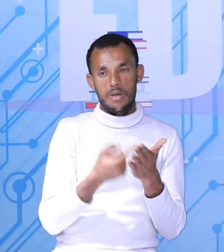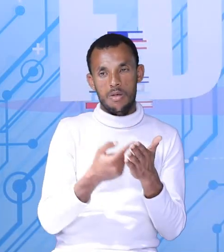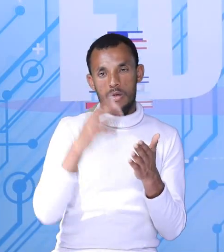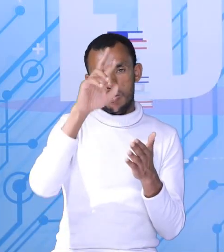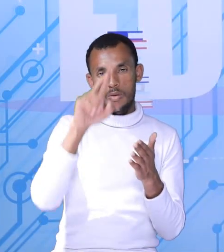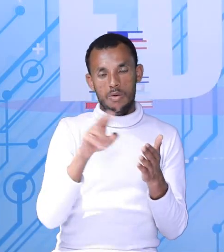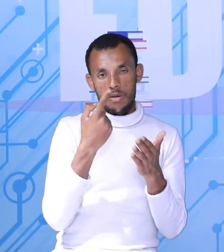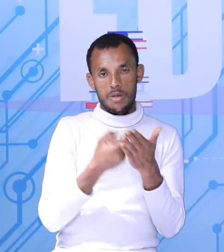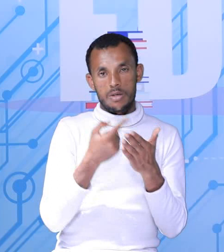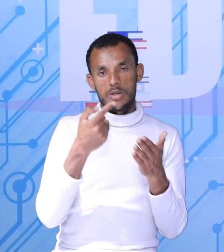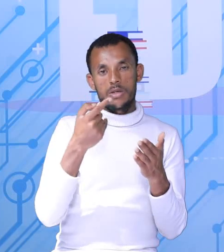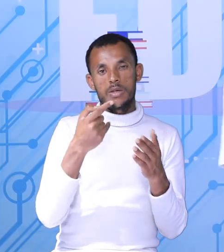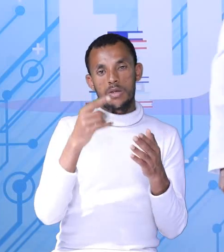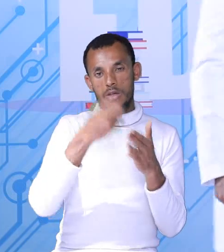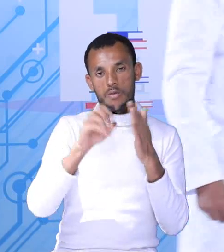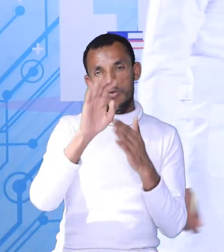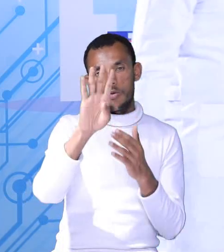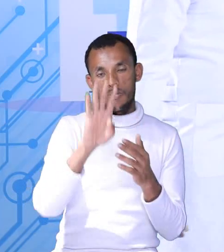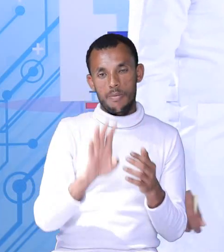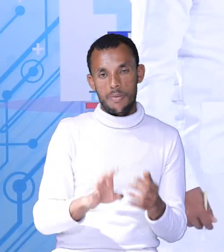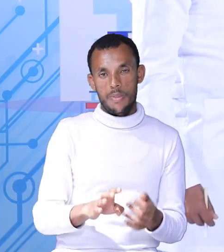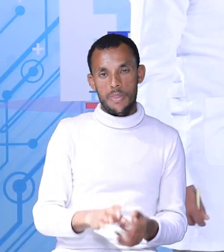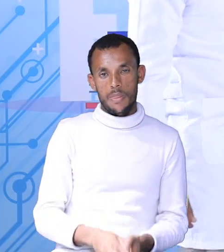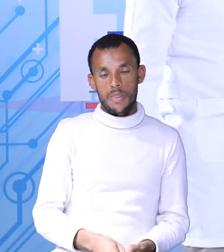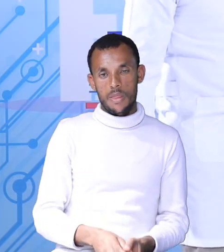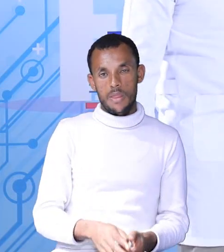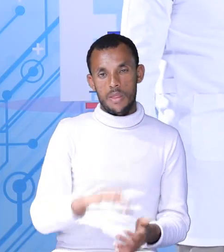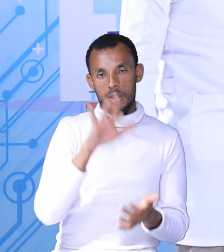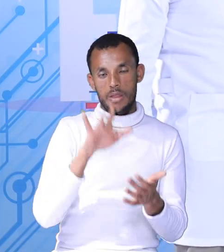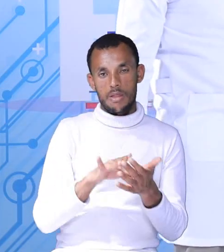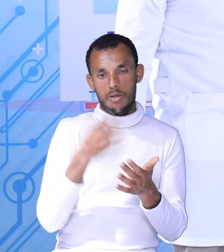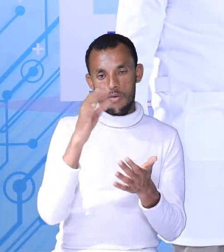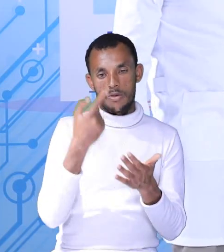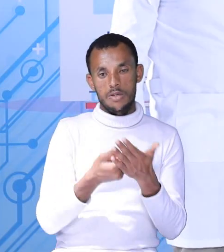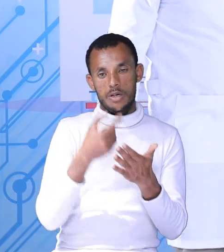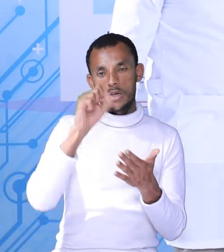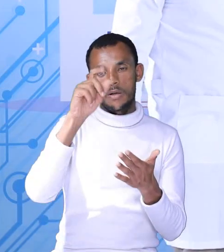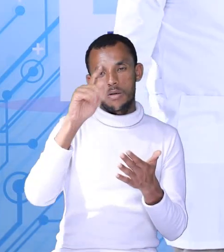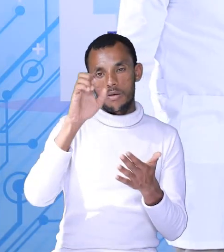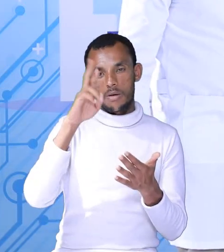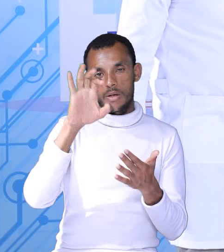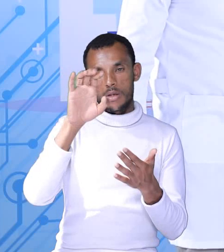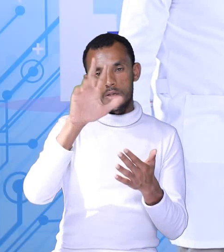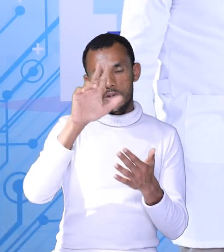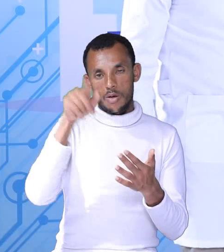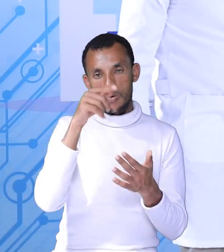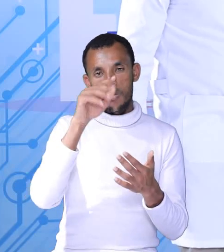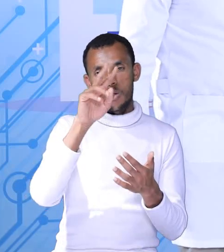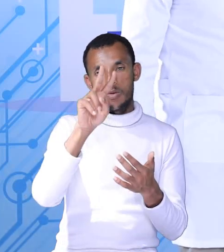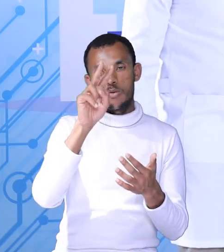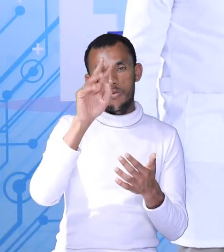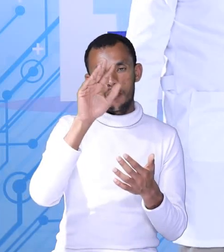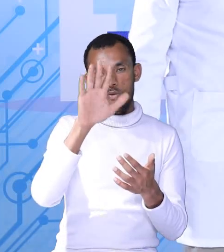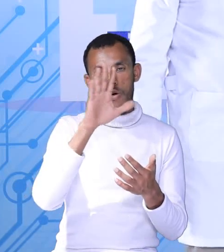root of this result, or it simply can take 4. Therefore, the center of this first is 3, 2, and